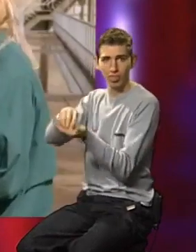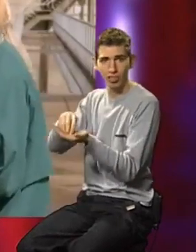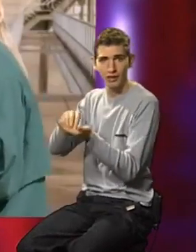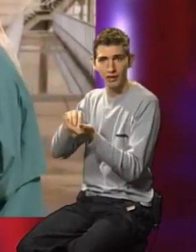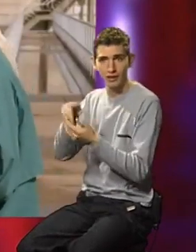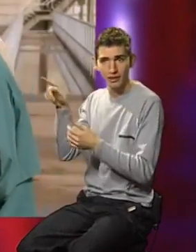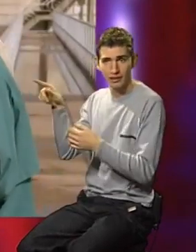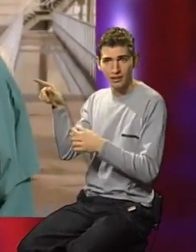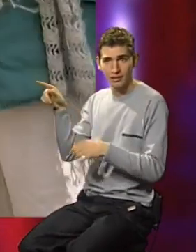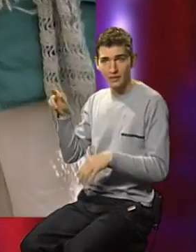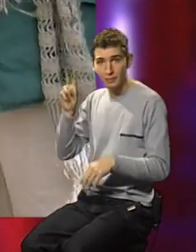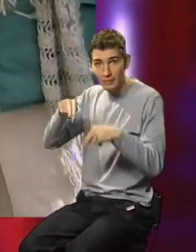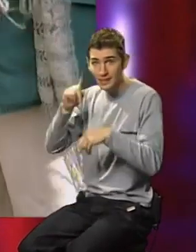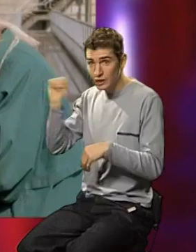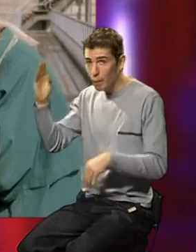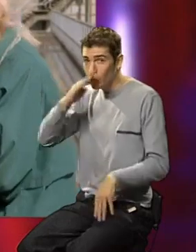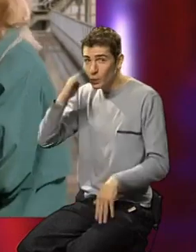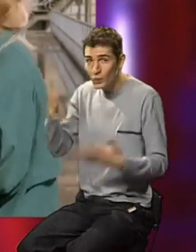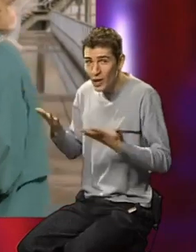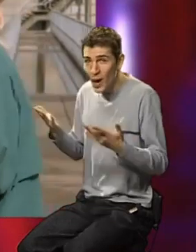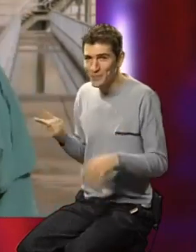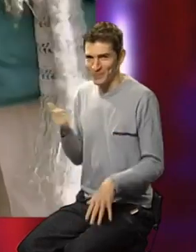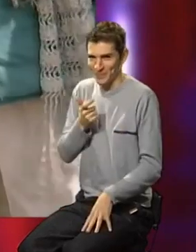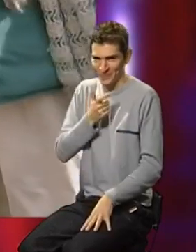you see your poo in there, Pippin?